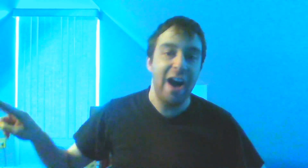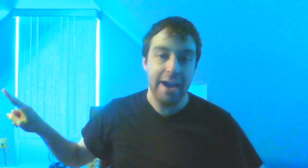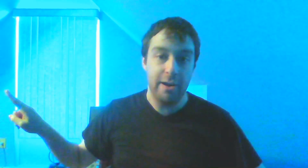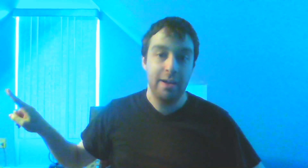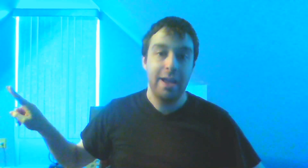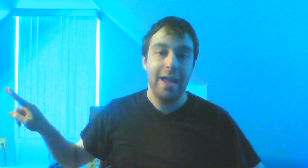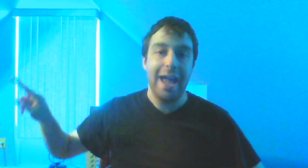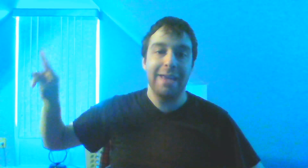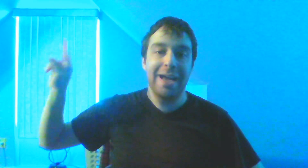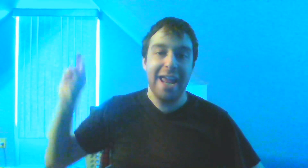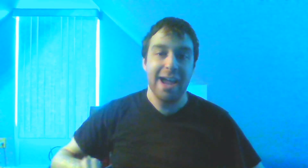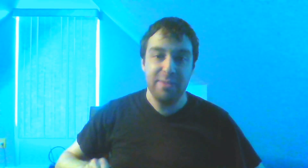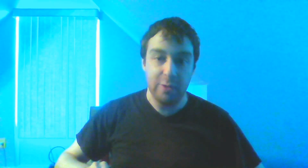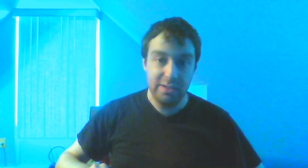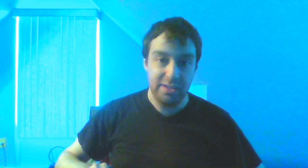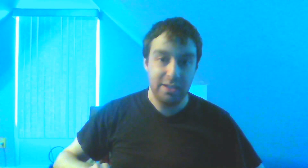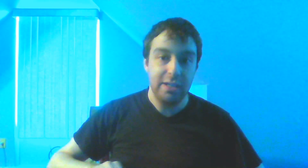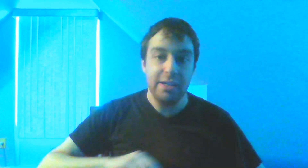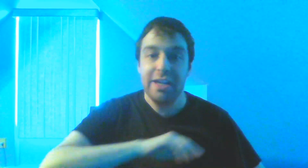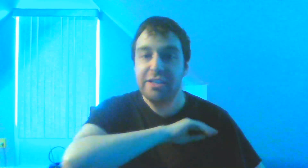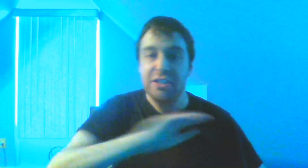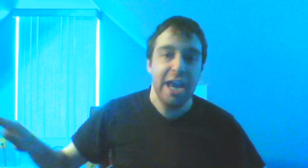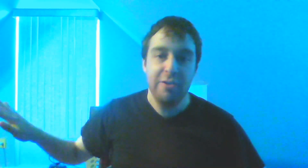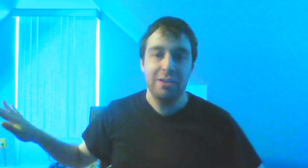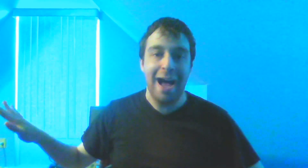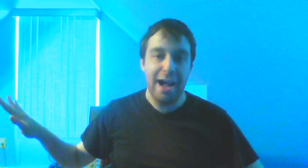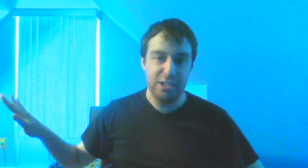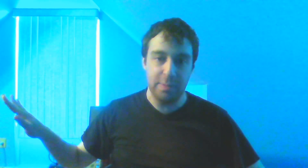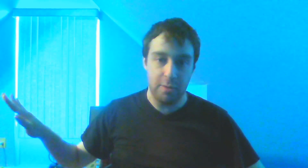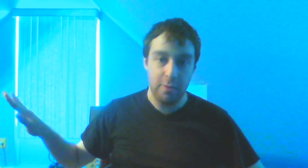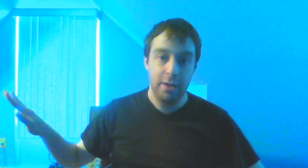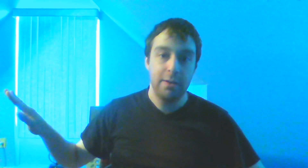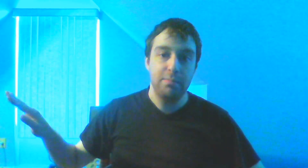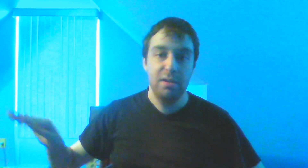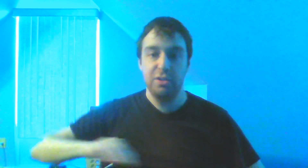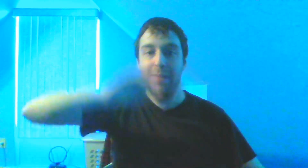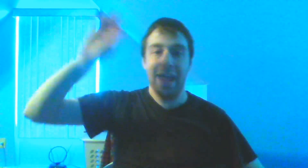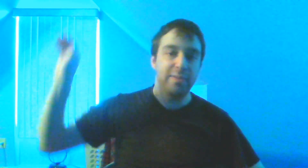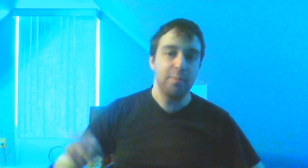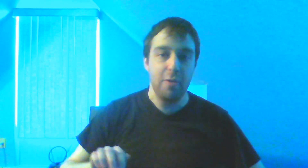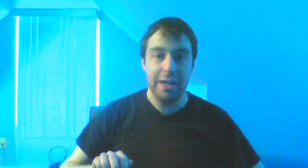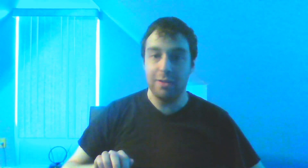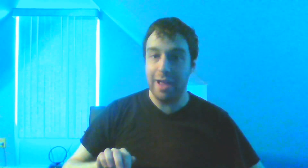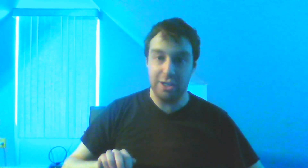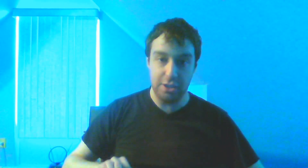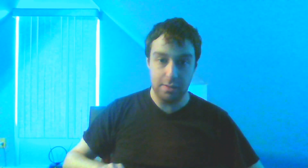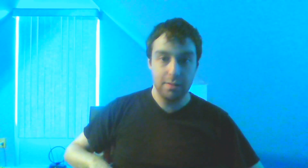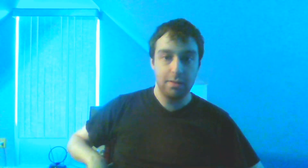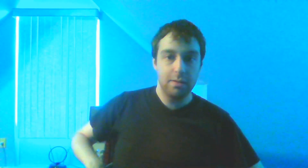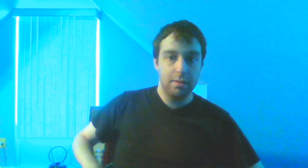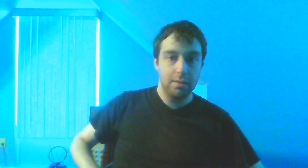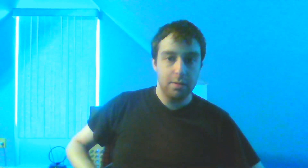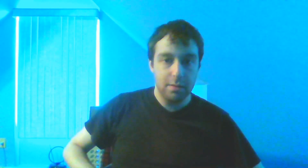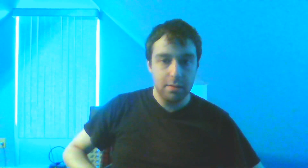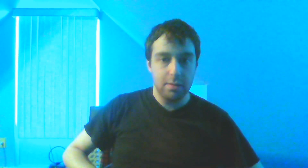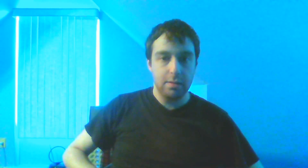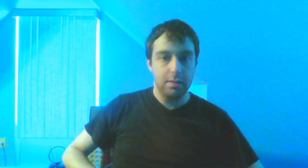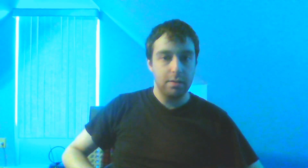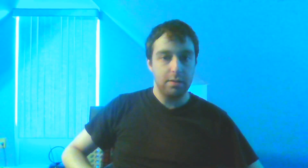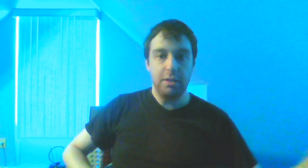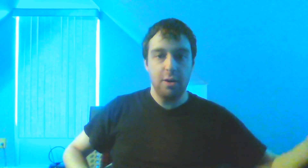a fire and that ambulance needs to take you to the hospital because you may have smoke inhalation?